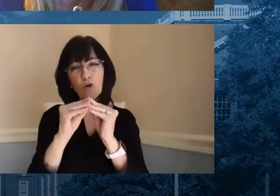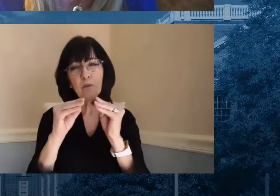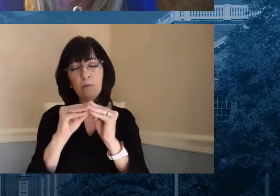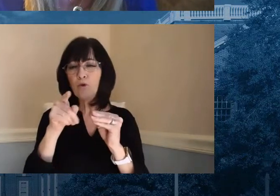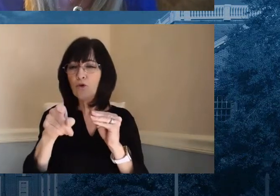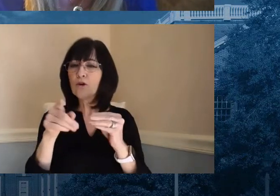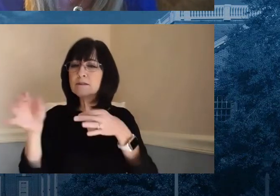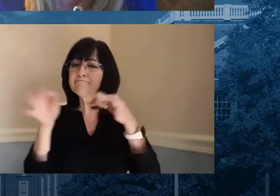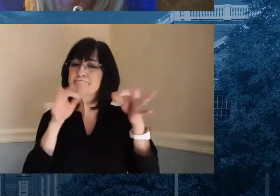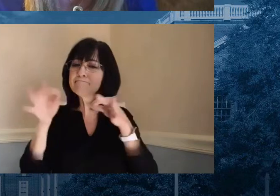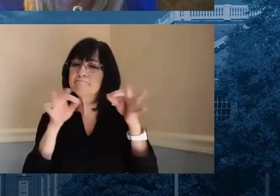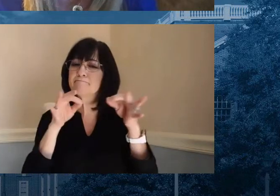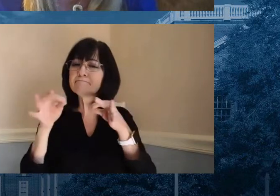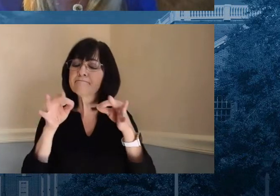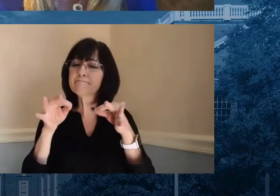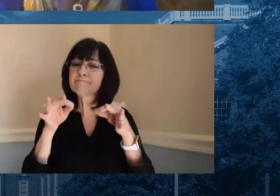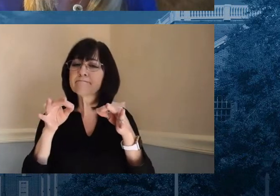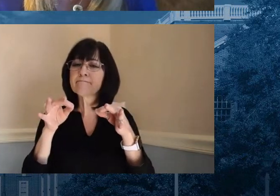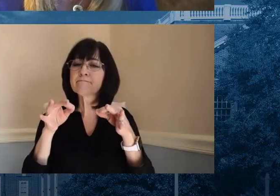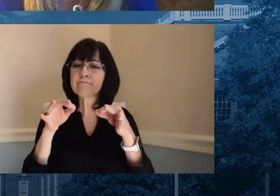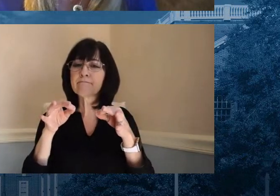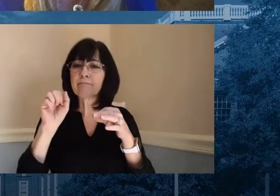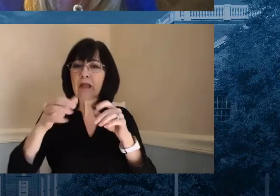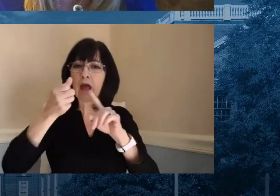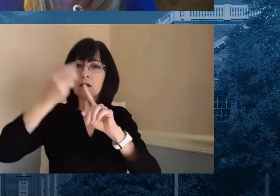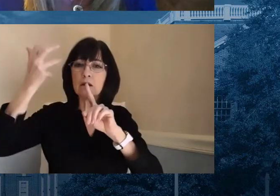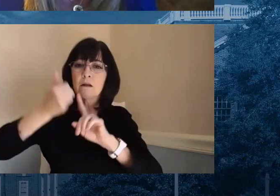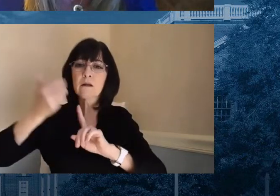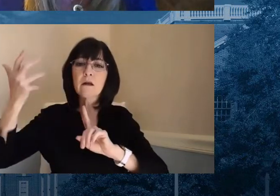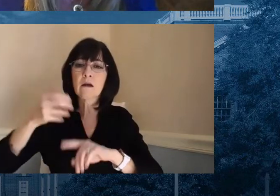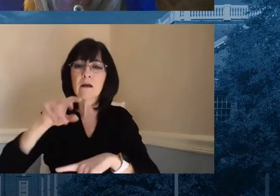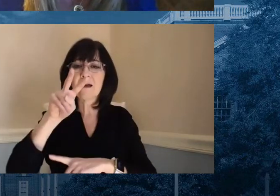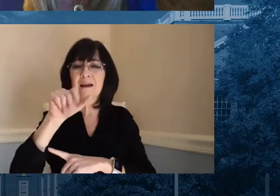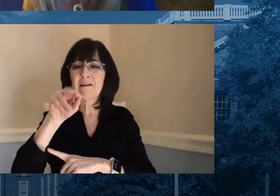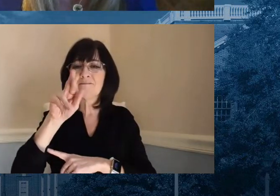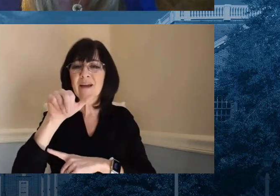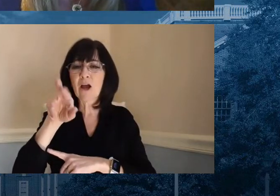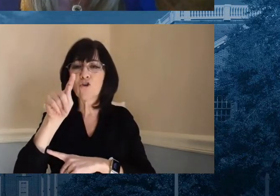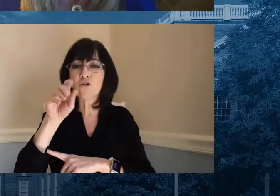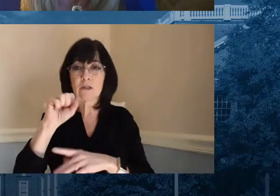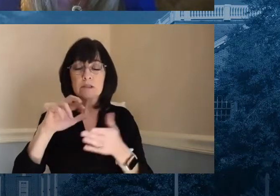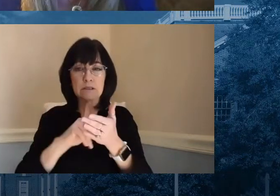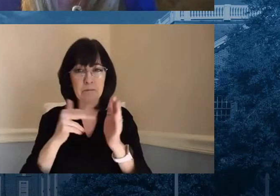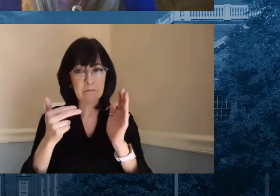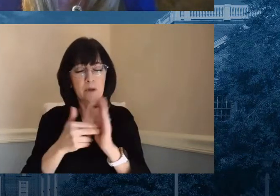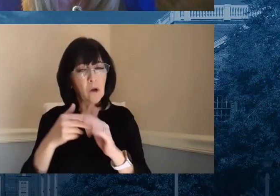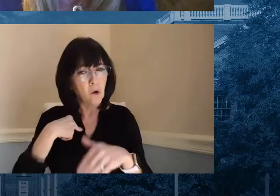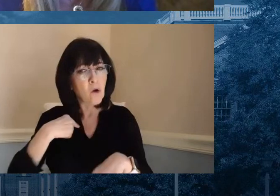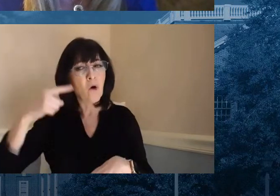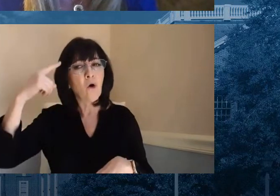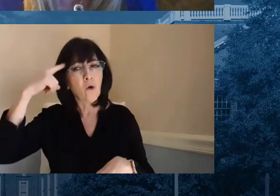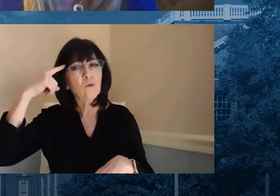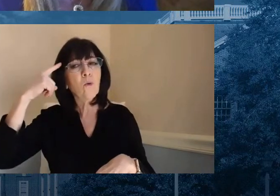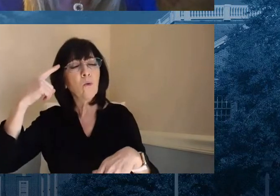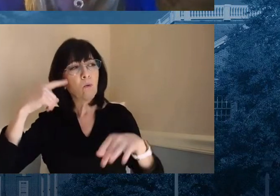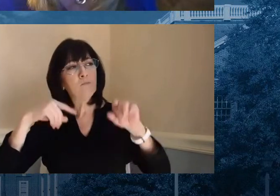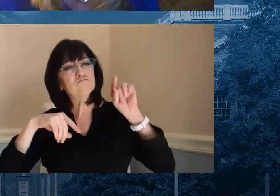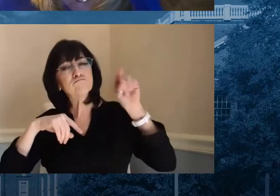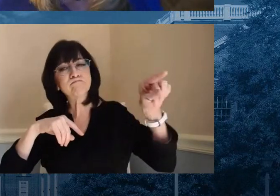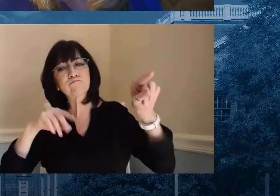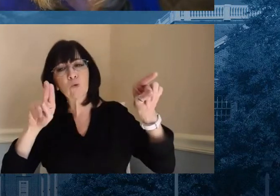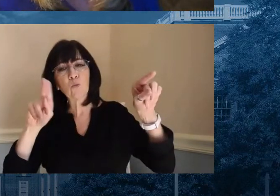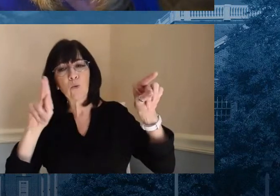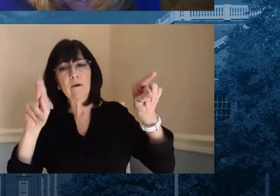variants. We always heard a lot about the UK variant, but are those other variants assumed to be more contagious?